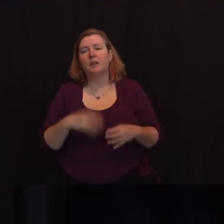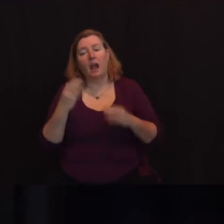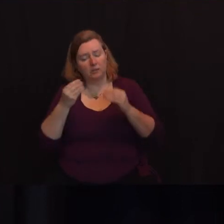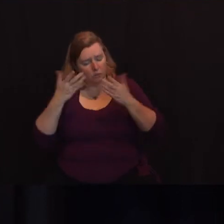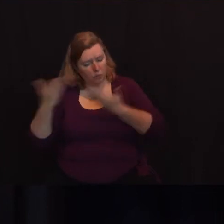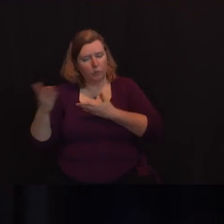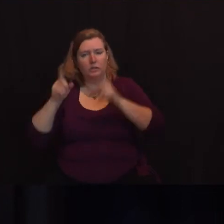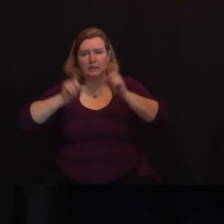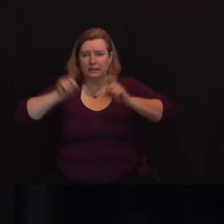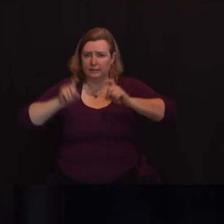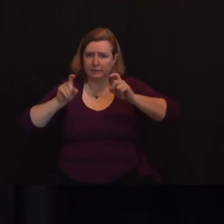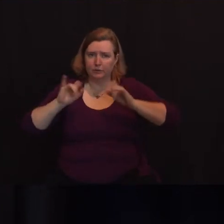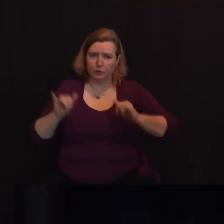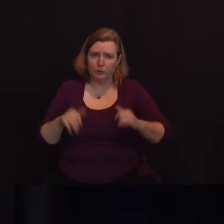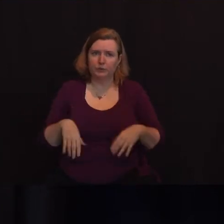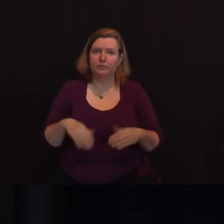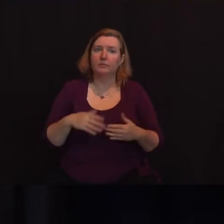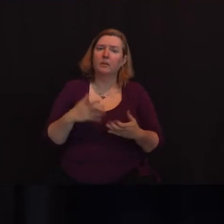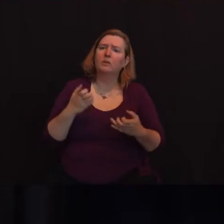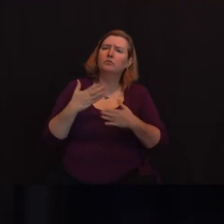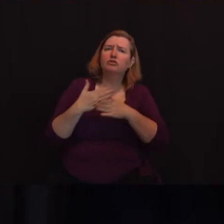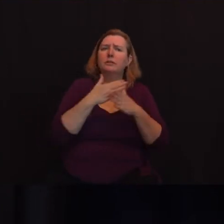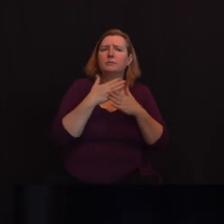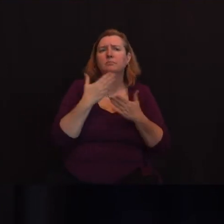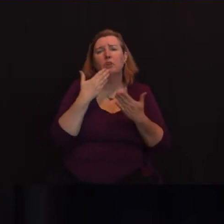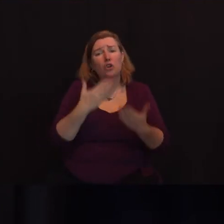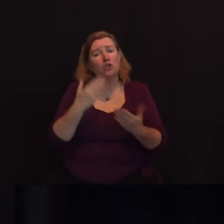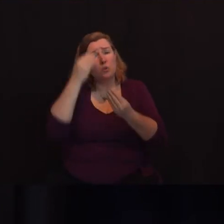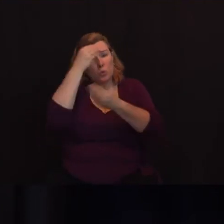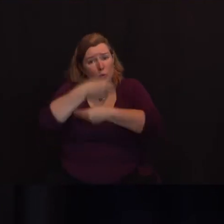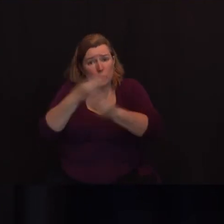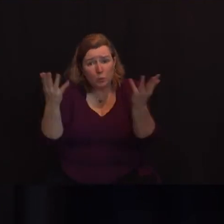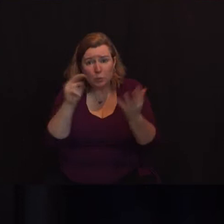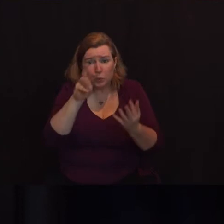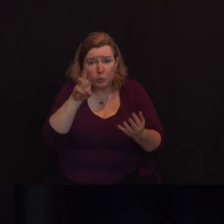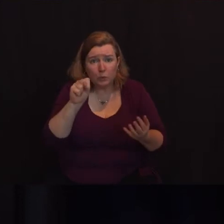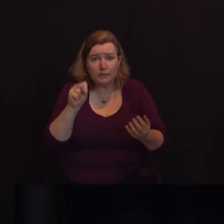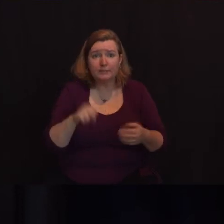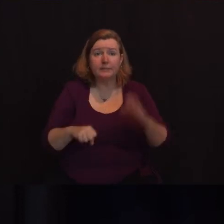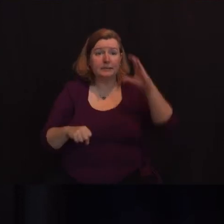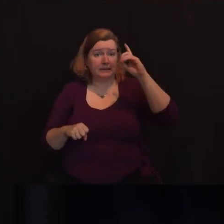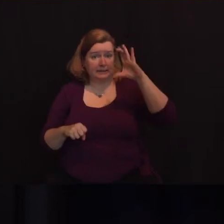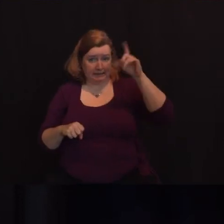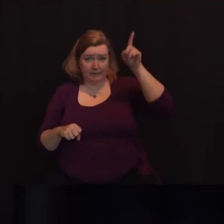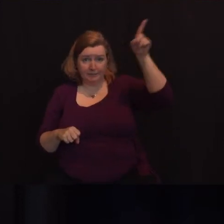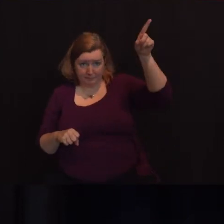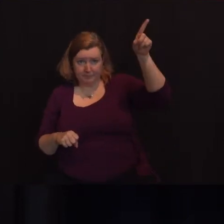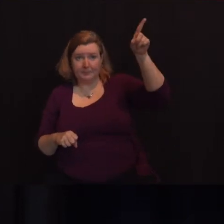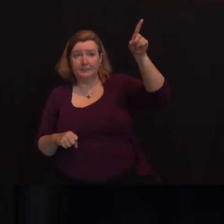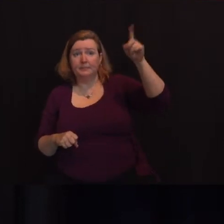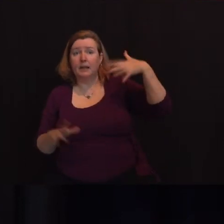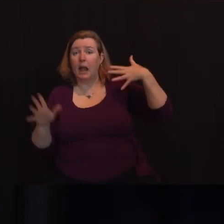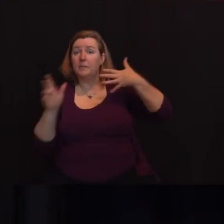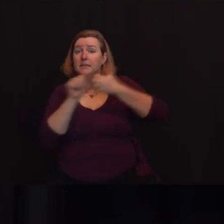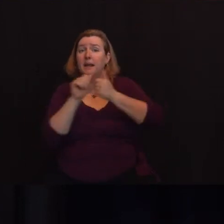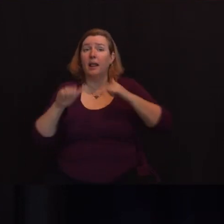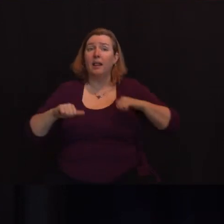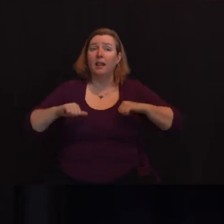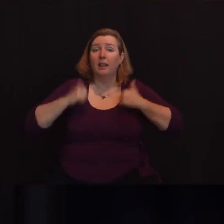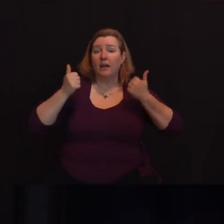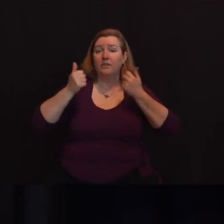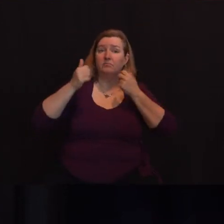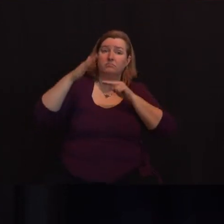I also now want to share some good news. CDC has released updated life expectancy, and New Jersey has one